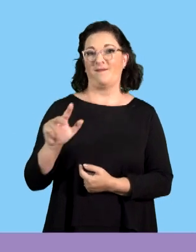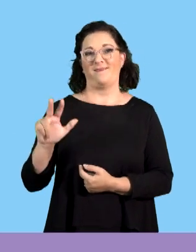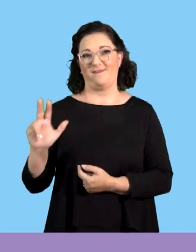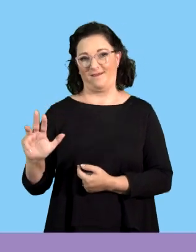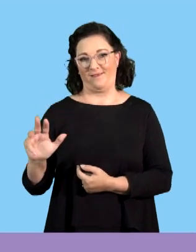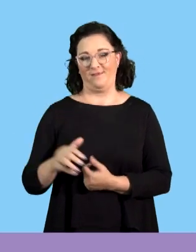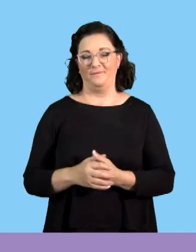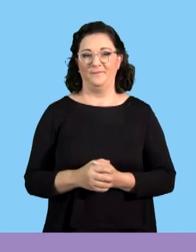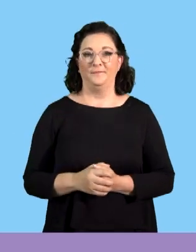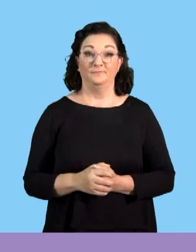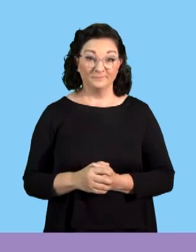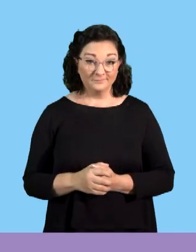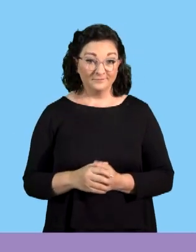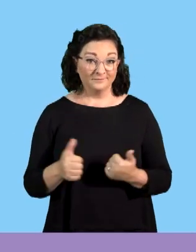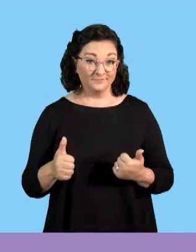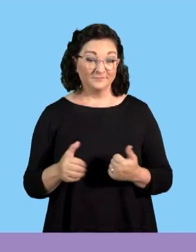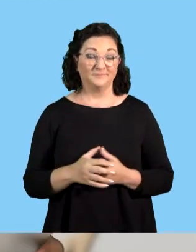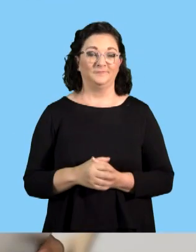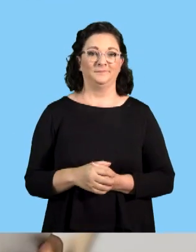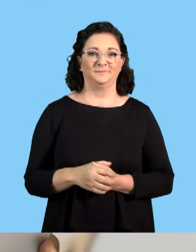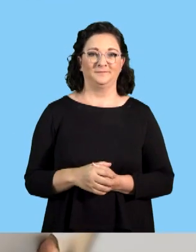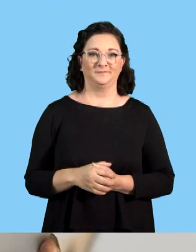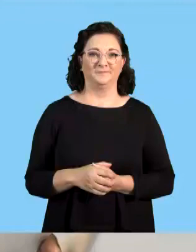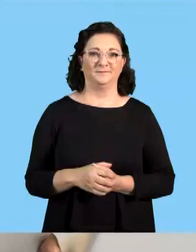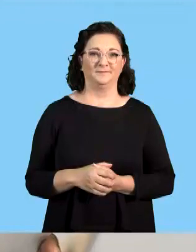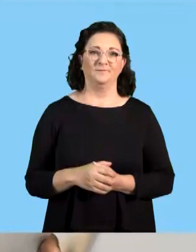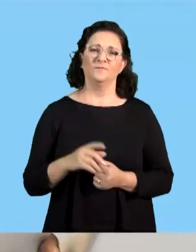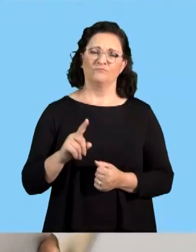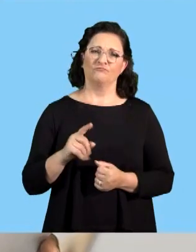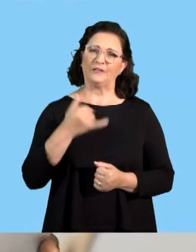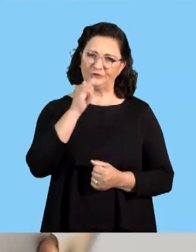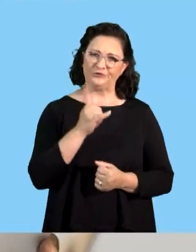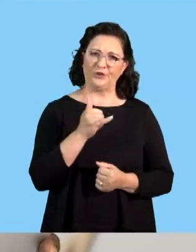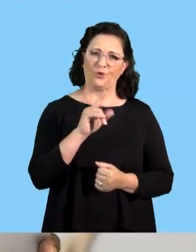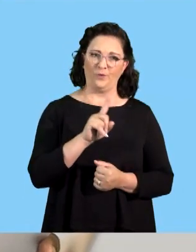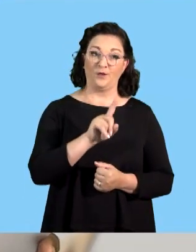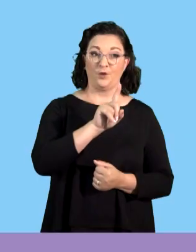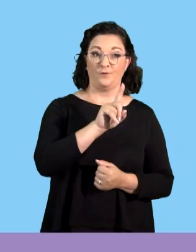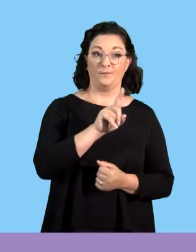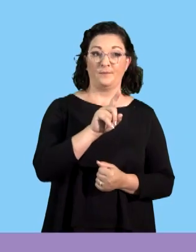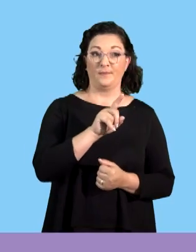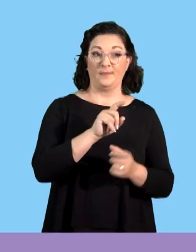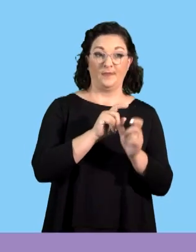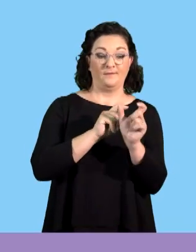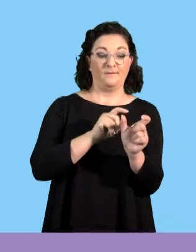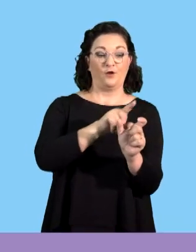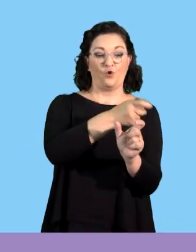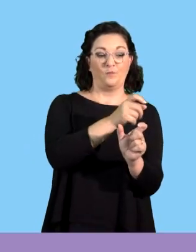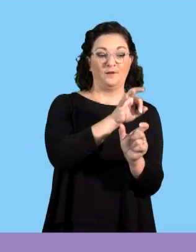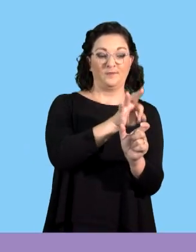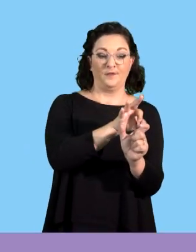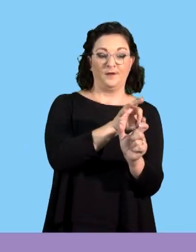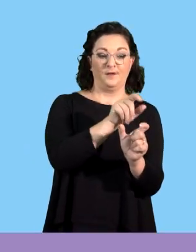4,189. Get it? This is what we want to check first. 1, 3